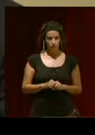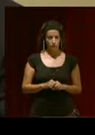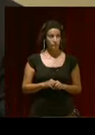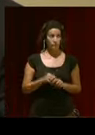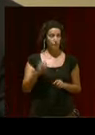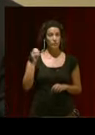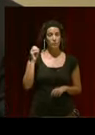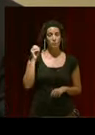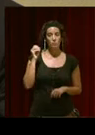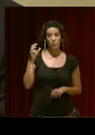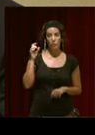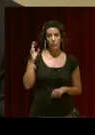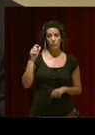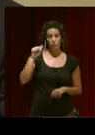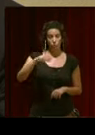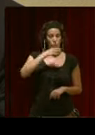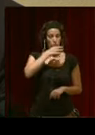After